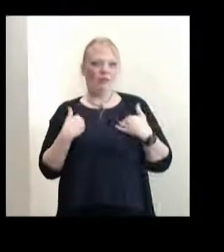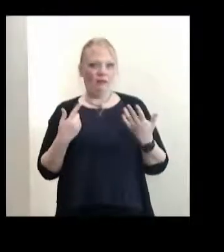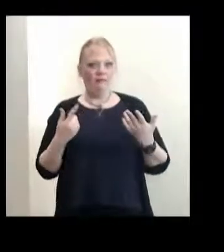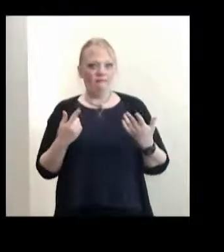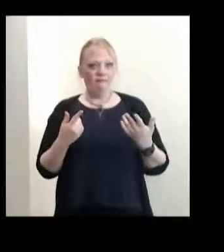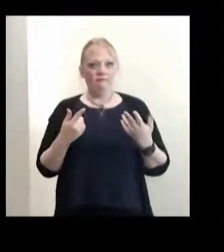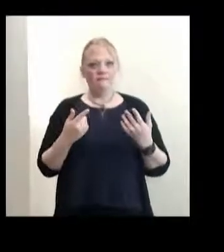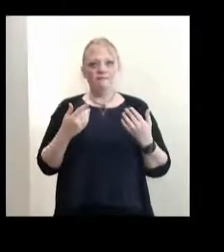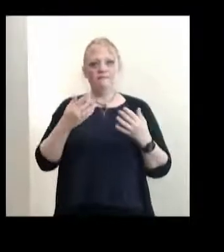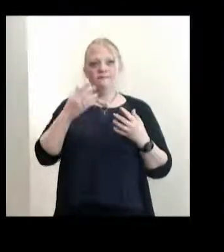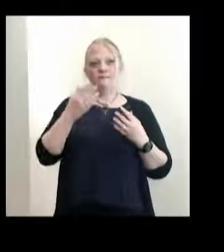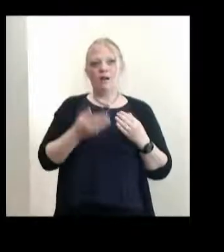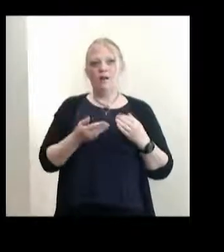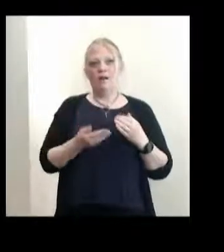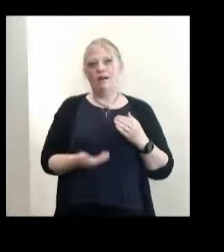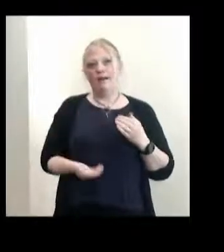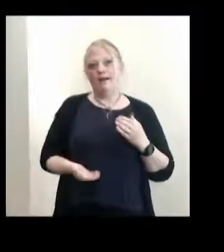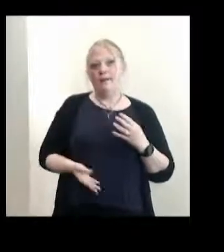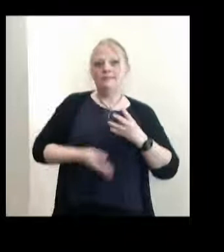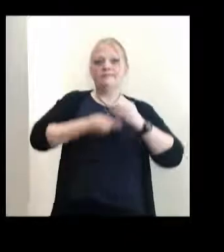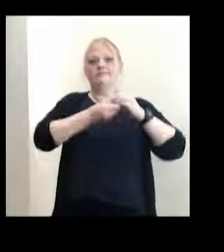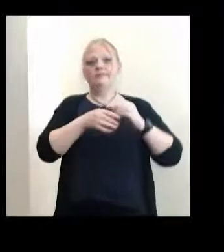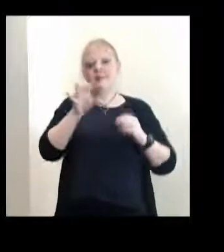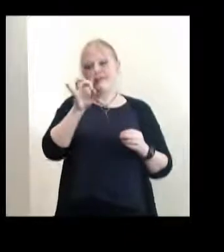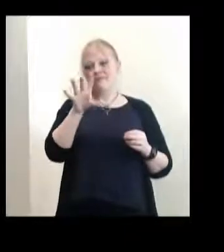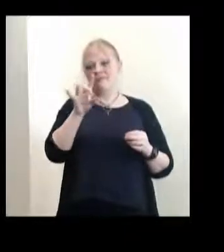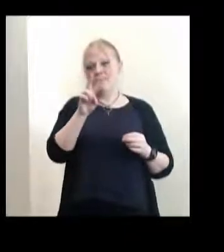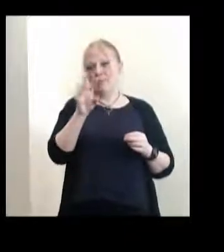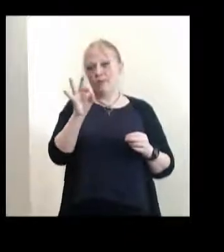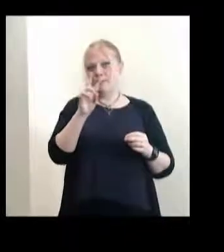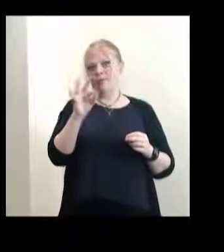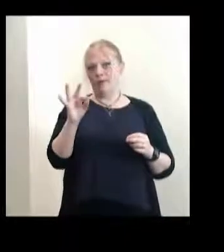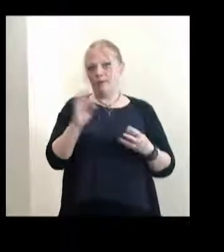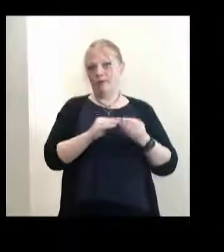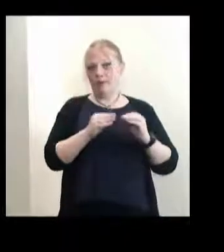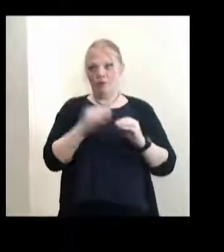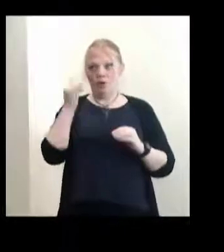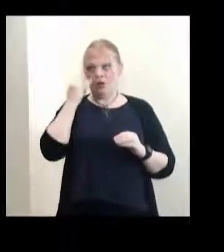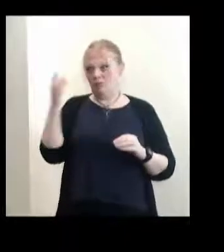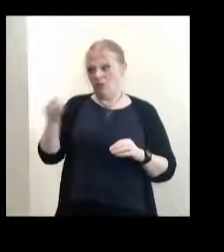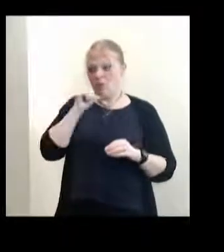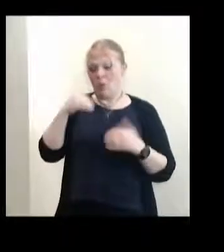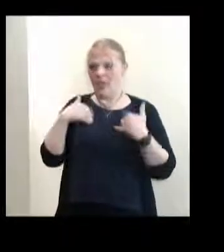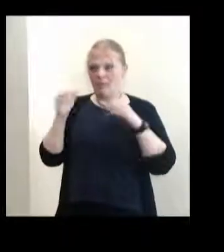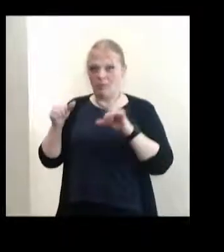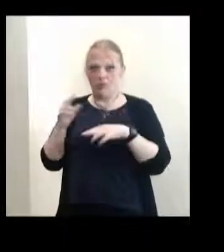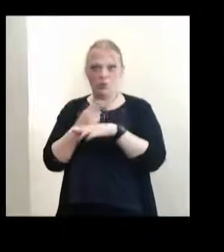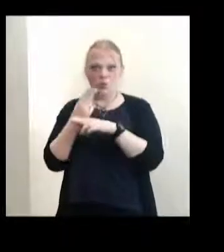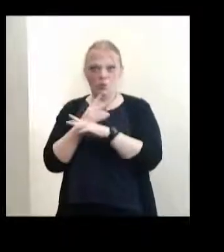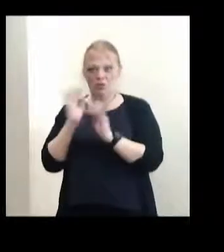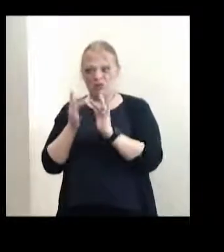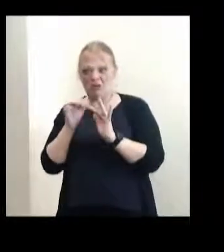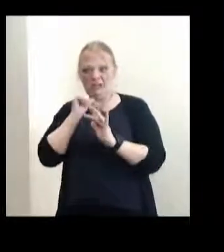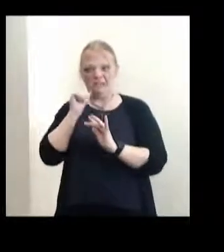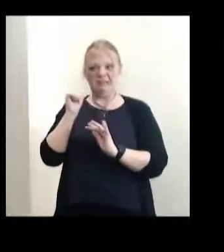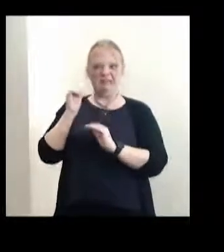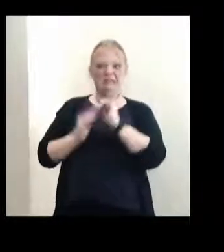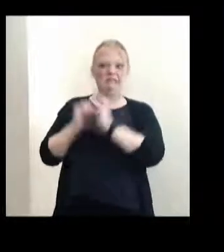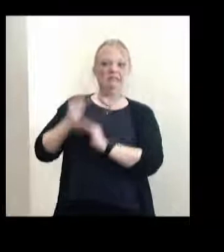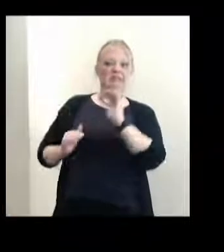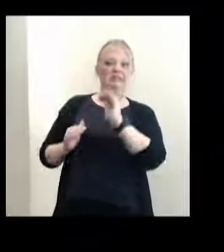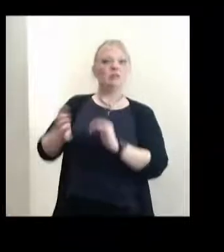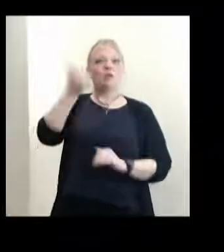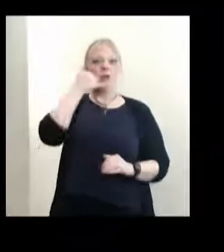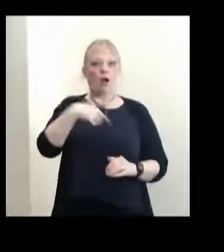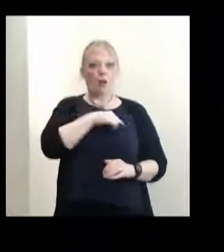to the 858-2929 number. So if people do not have the ability to use the internet, don't feel comfortable with it, you can call us